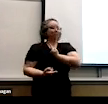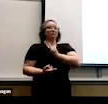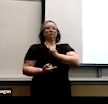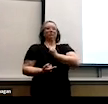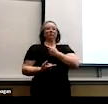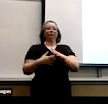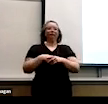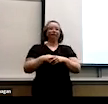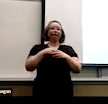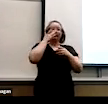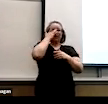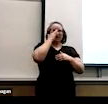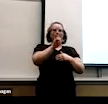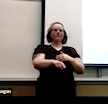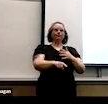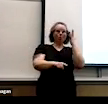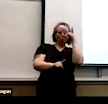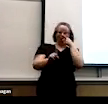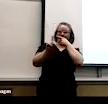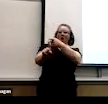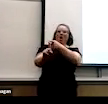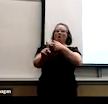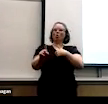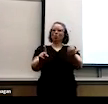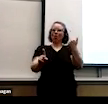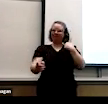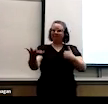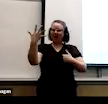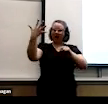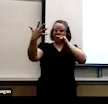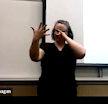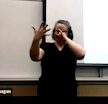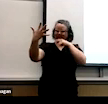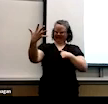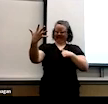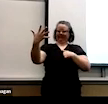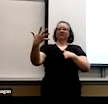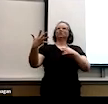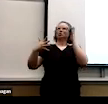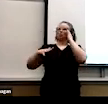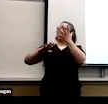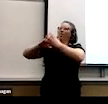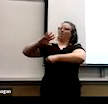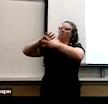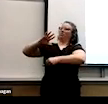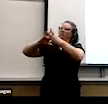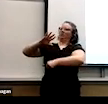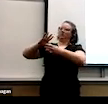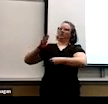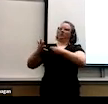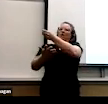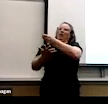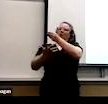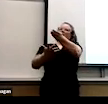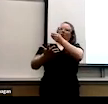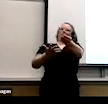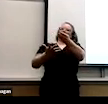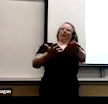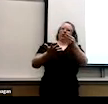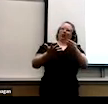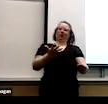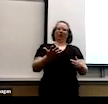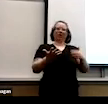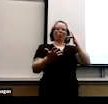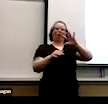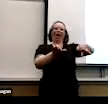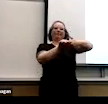5 children, your 5 copies for that, you're gonna make 3 copies. 1 if in case the dog eats it, 2 for your filing cabinet, and 1 for your refrigerator,